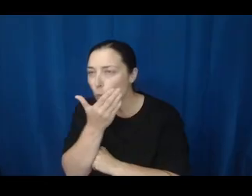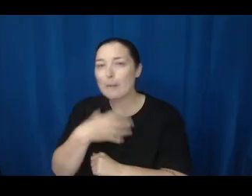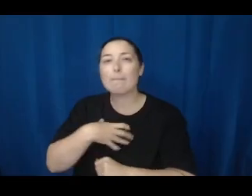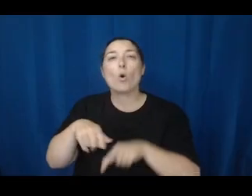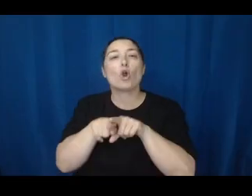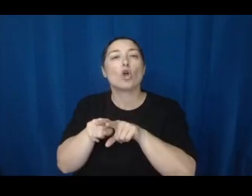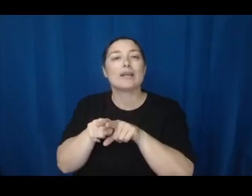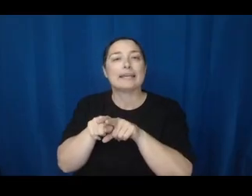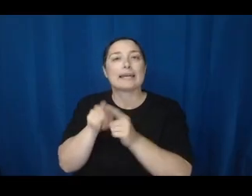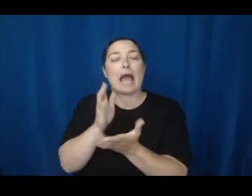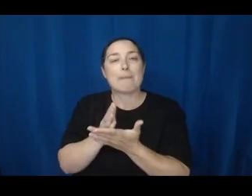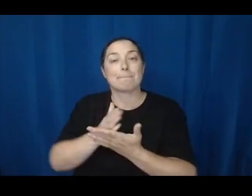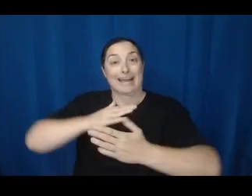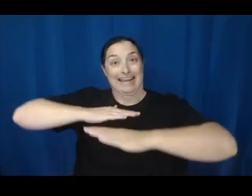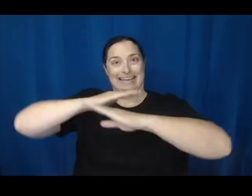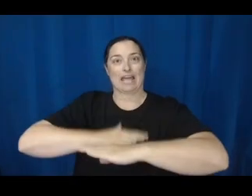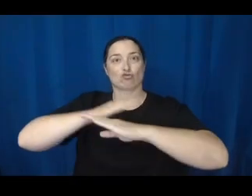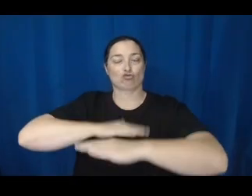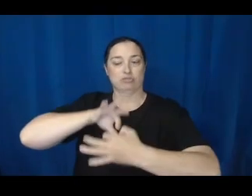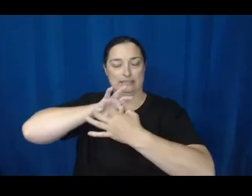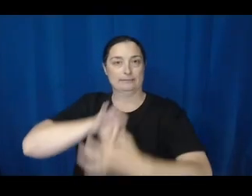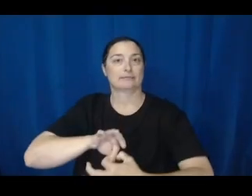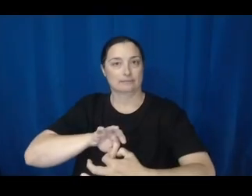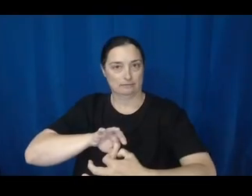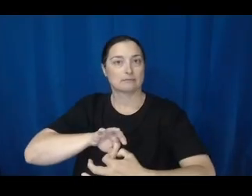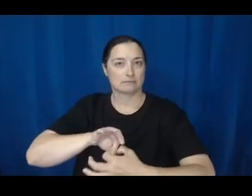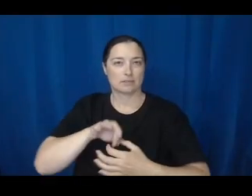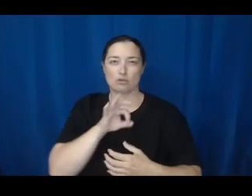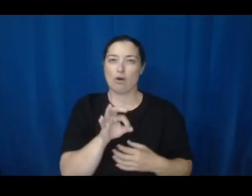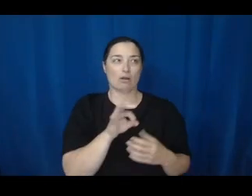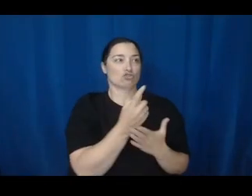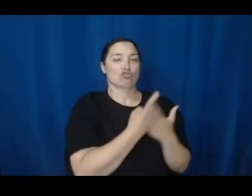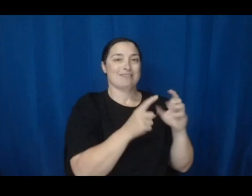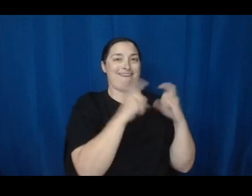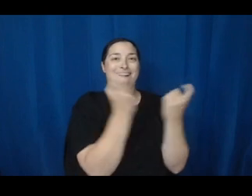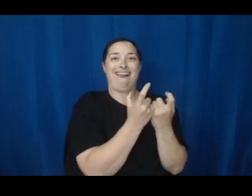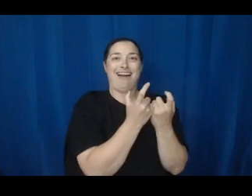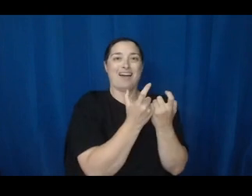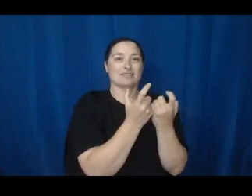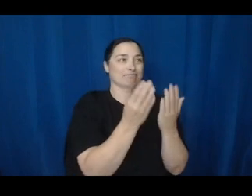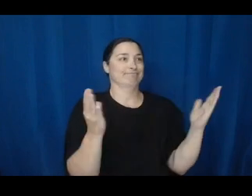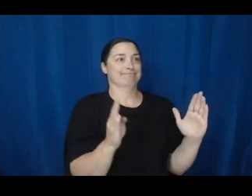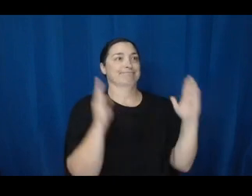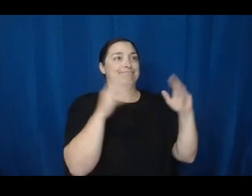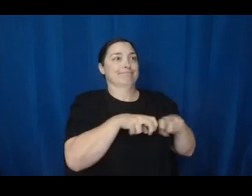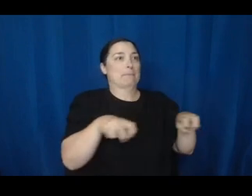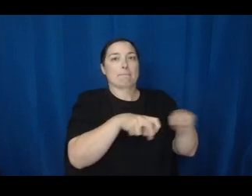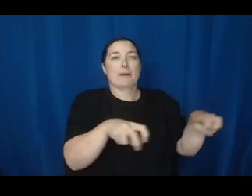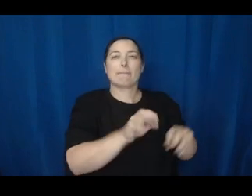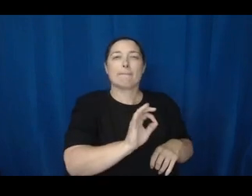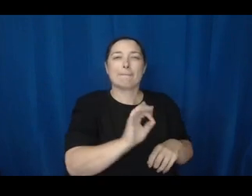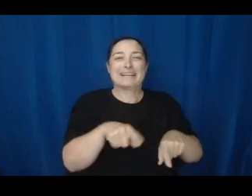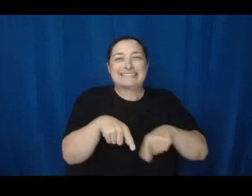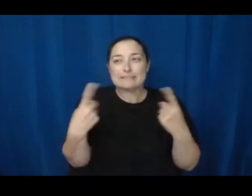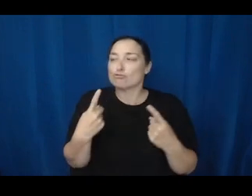of classroom, making me think about space being really important to me, different modes of